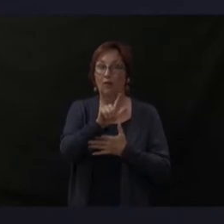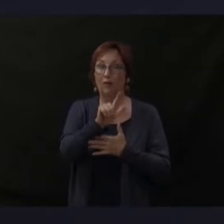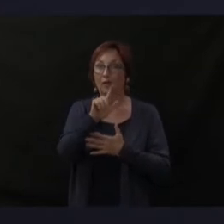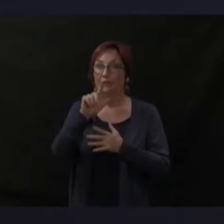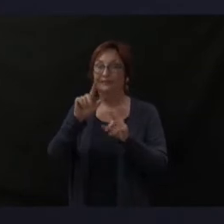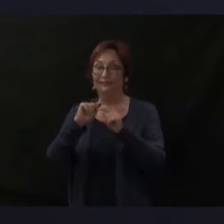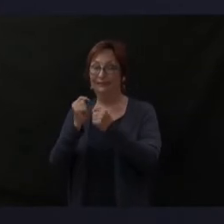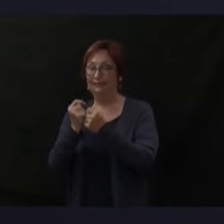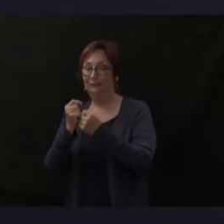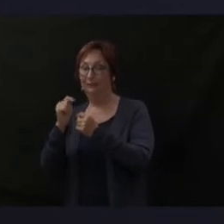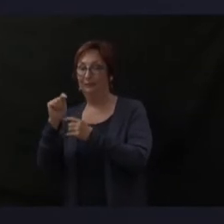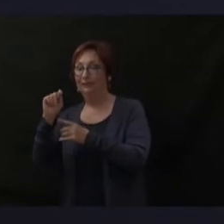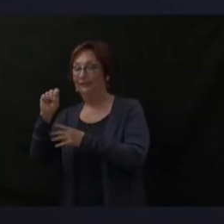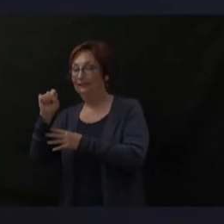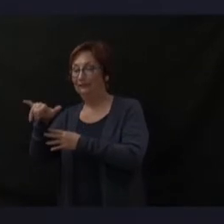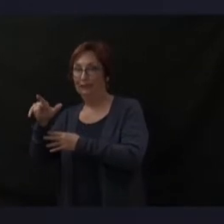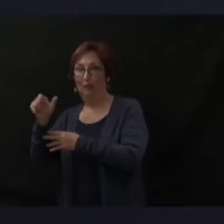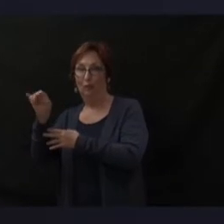And